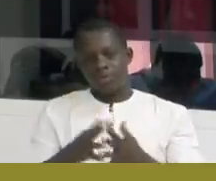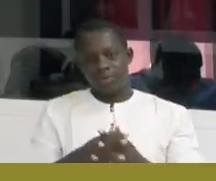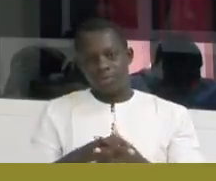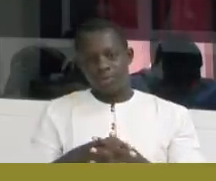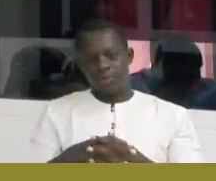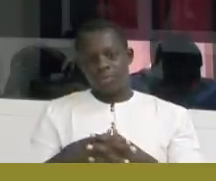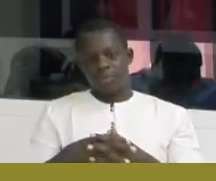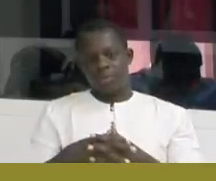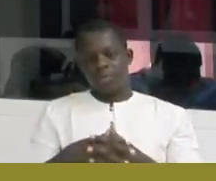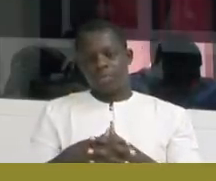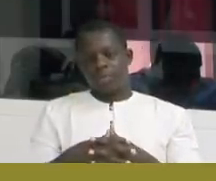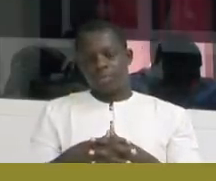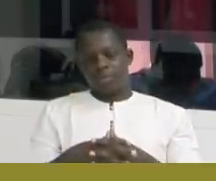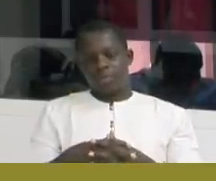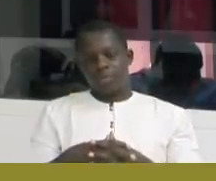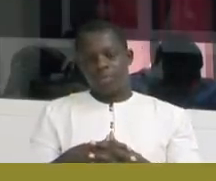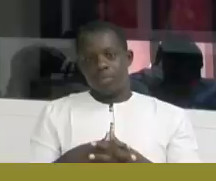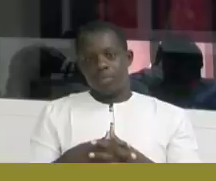So when...